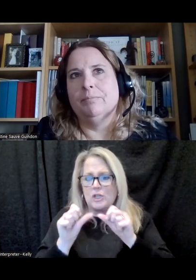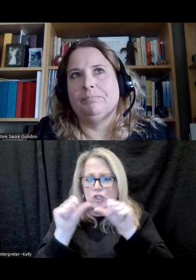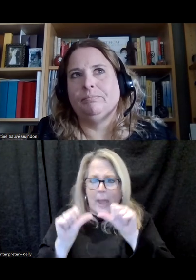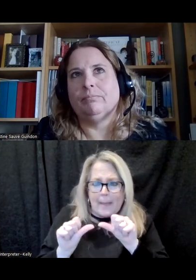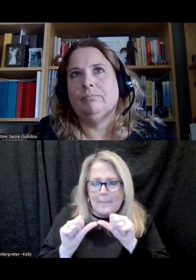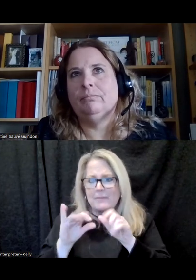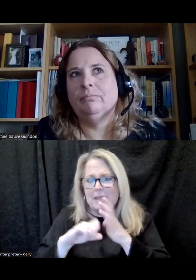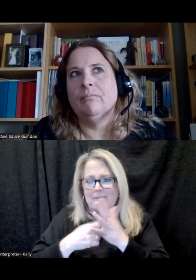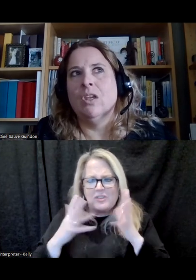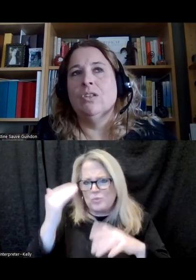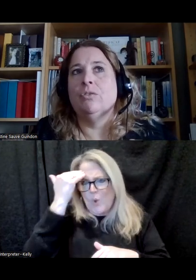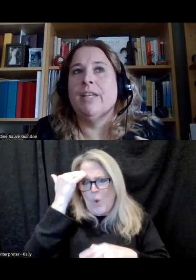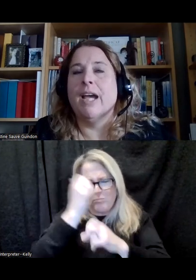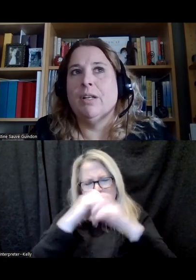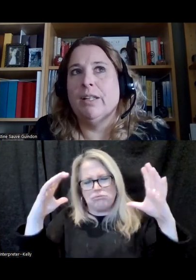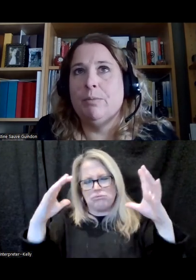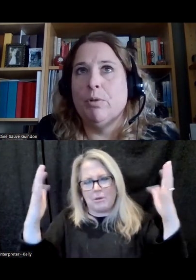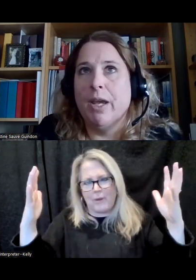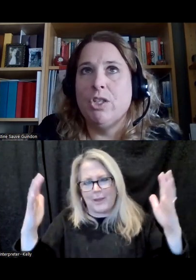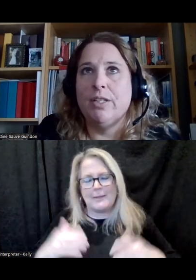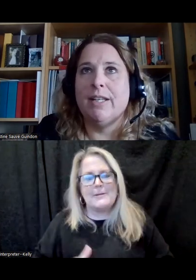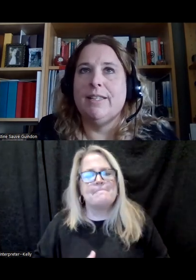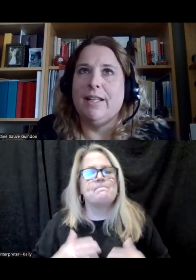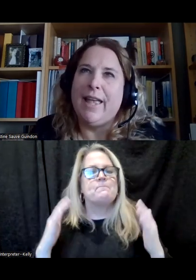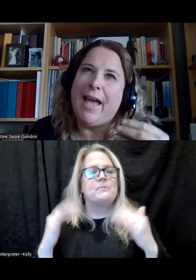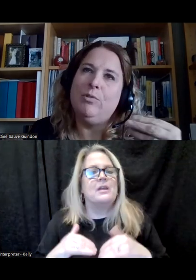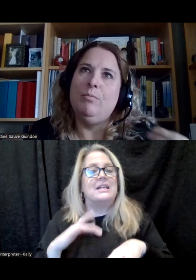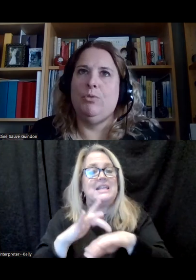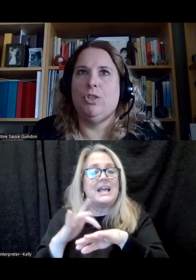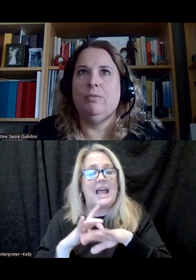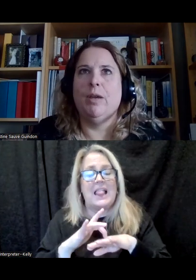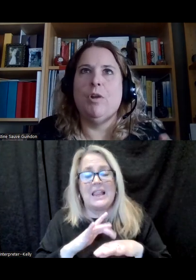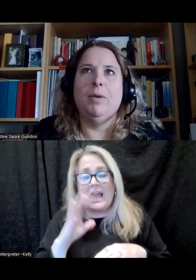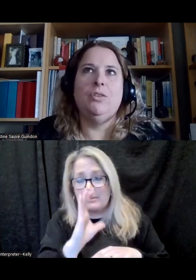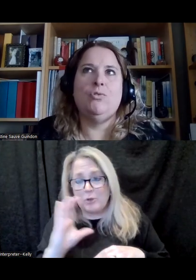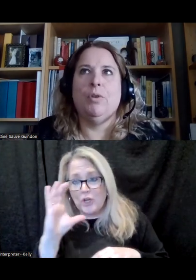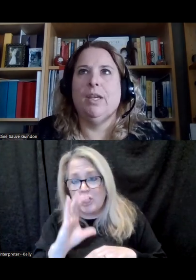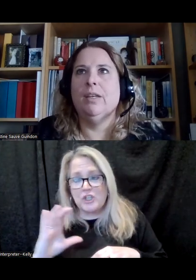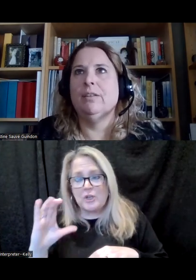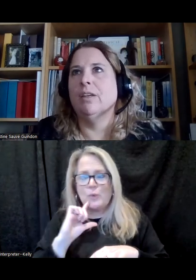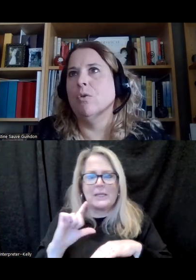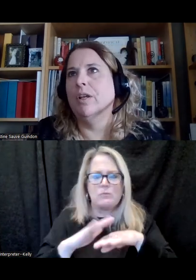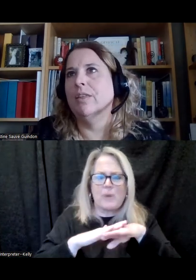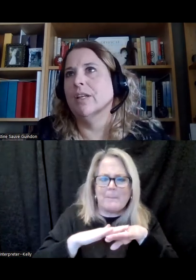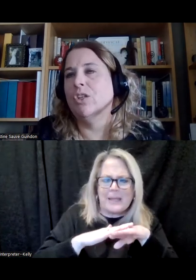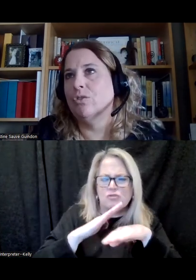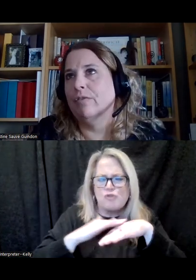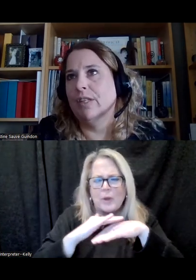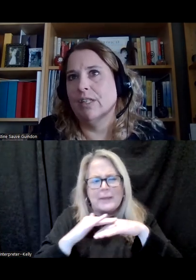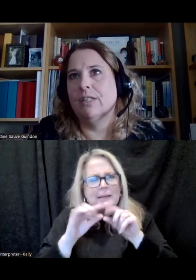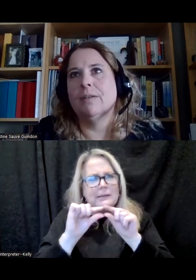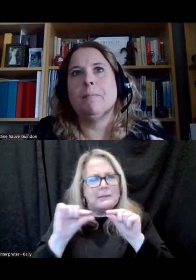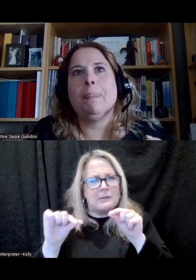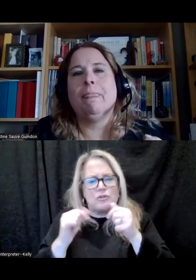key. So tactile exploration is the lateral motion, right? Rubbing, stroking, encoding the texture